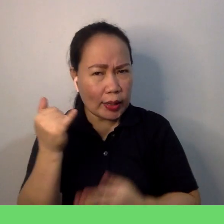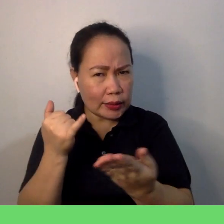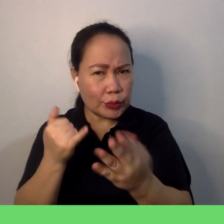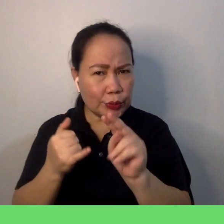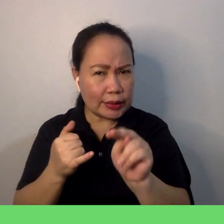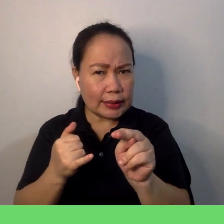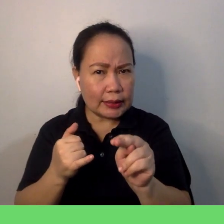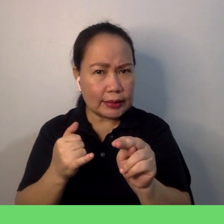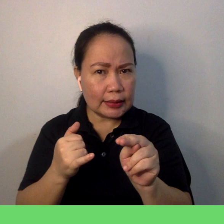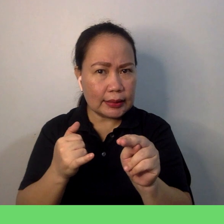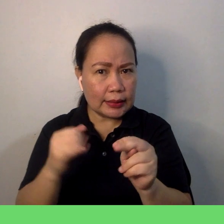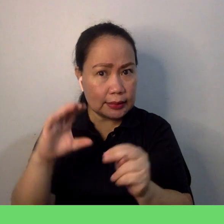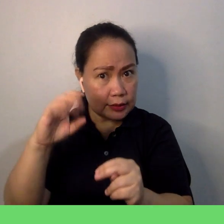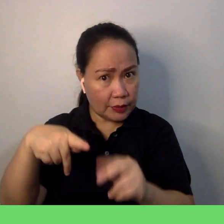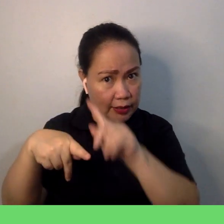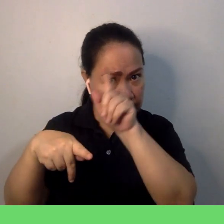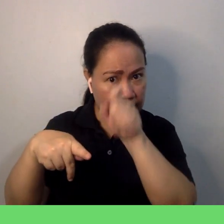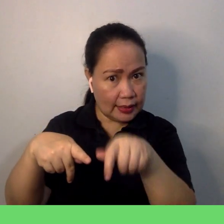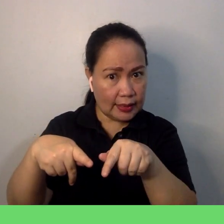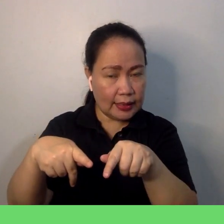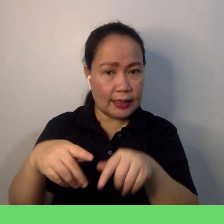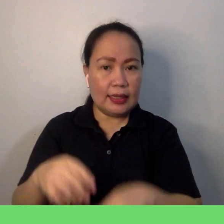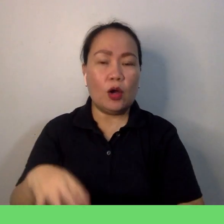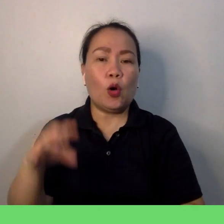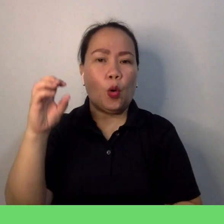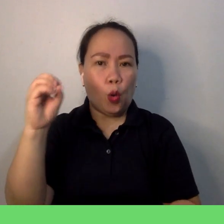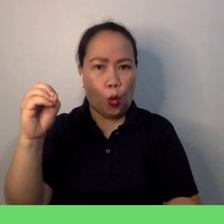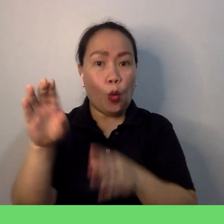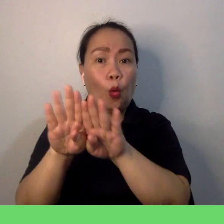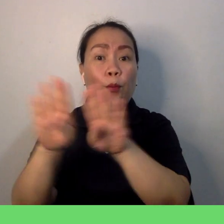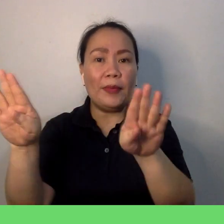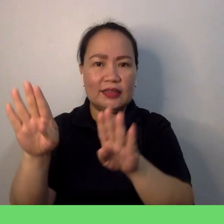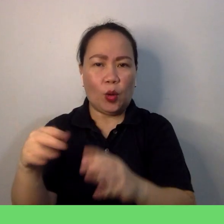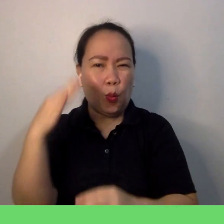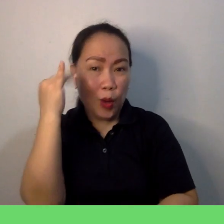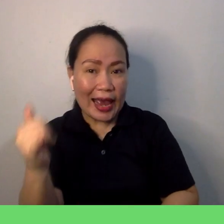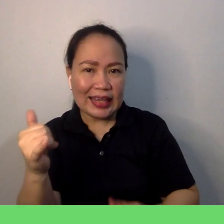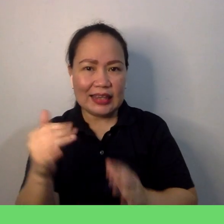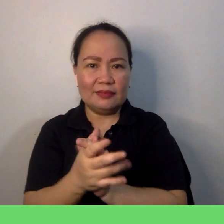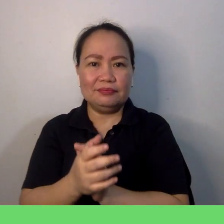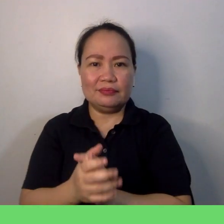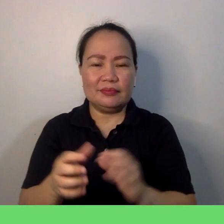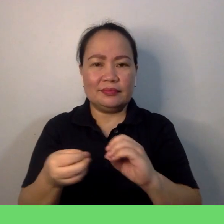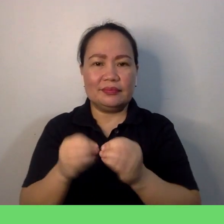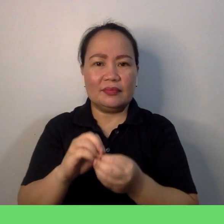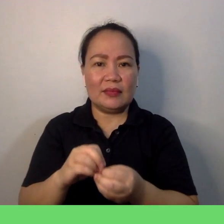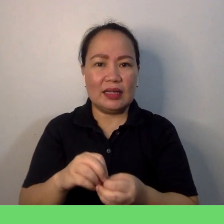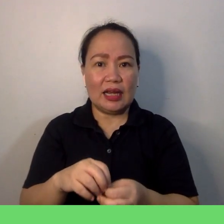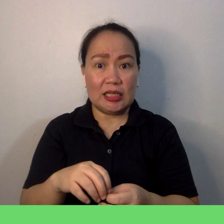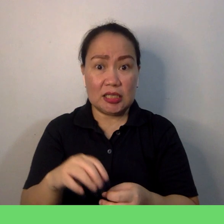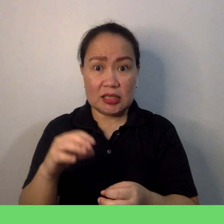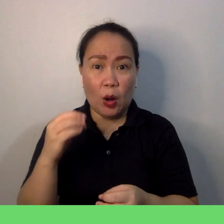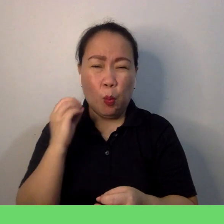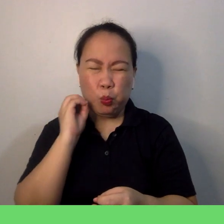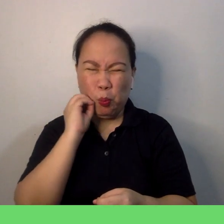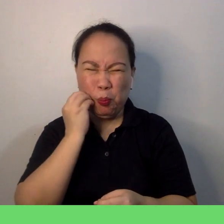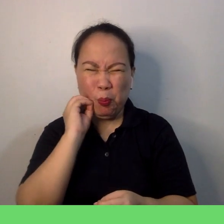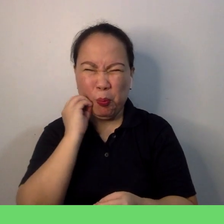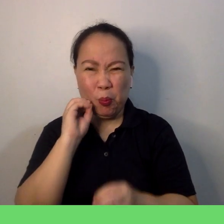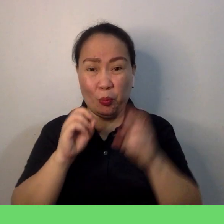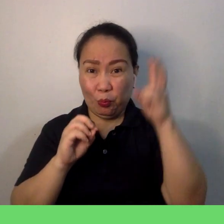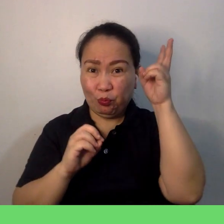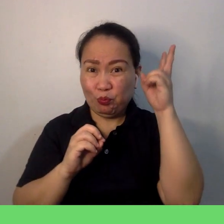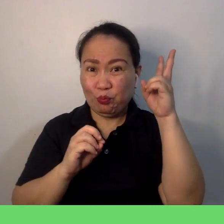you need a cellular phone? So, why? This is an open format question. Next, is calamansi